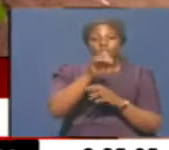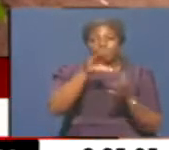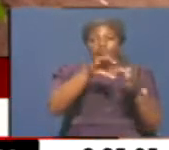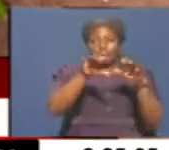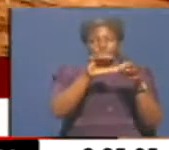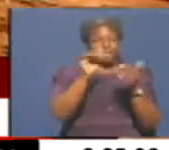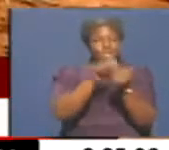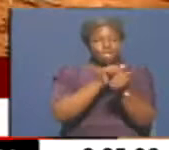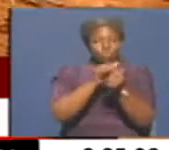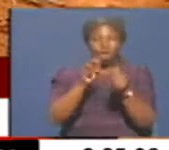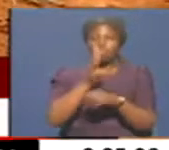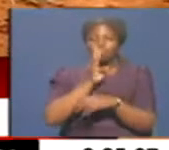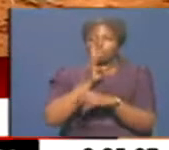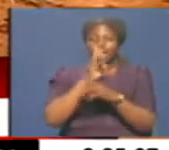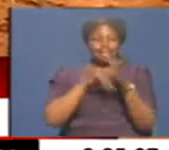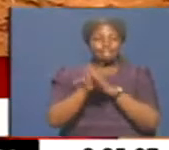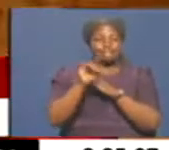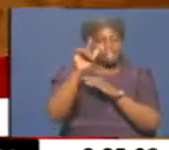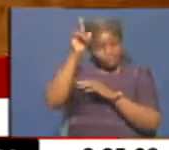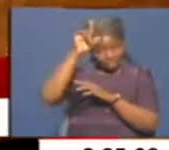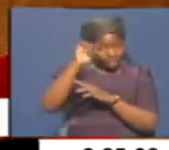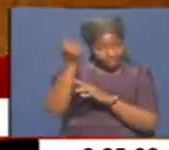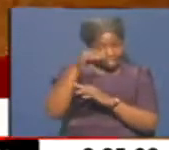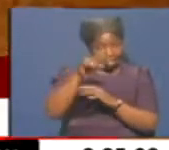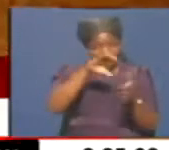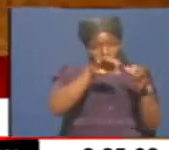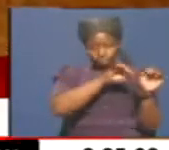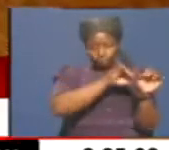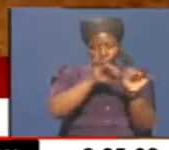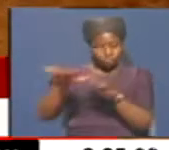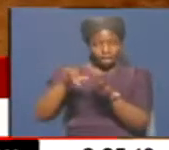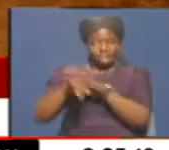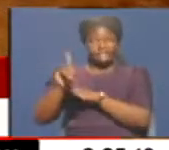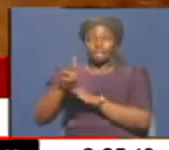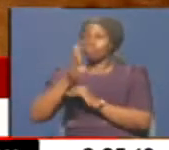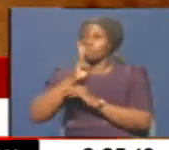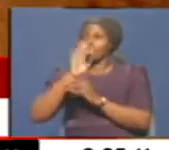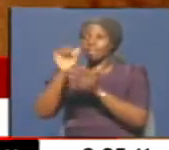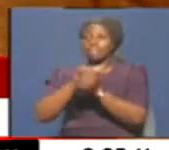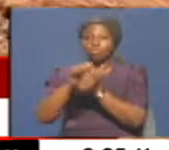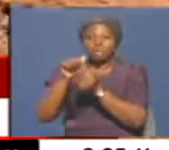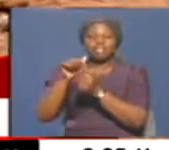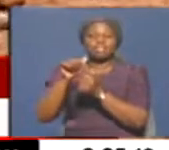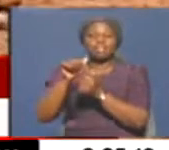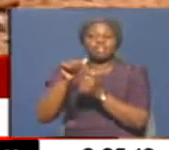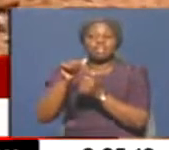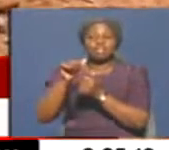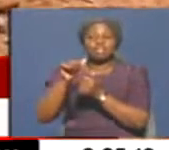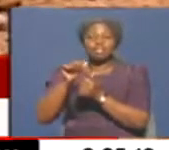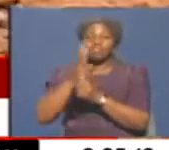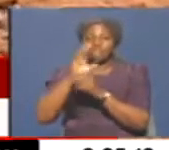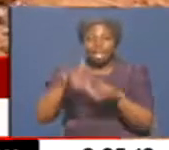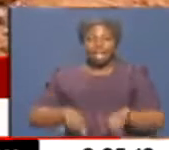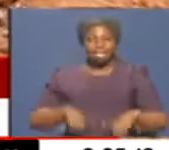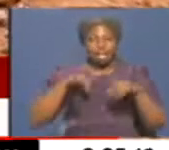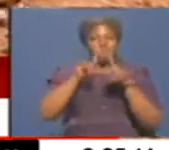in rural Kenya. These chemicals find their way into our water bodies, polluting the country's ecology and marine life. Also, produce